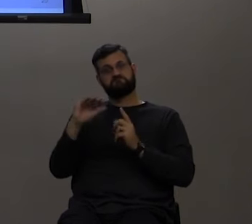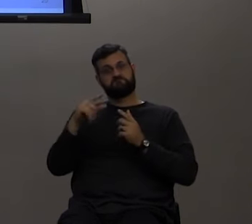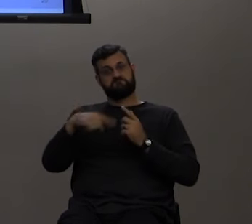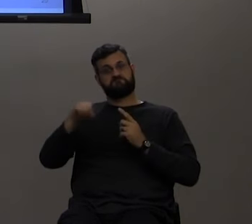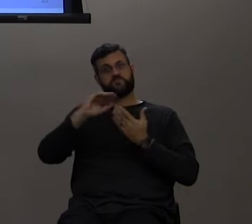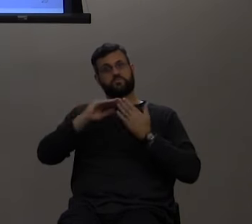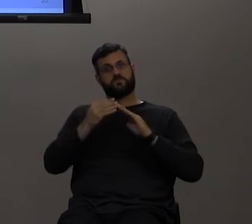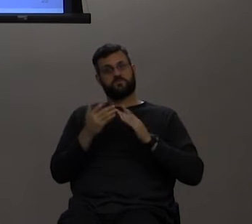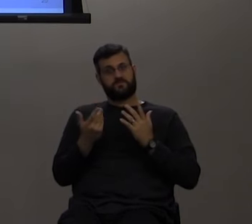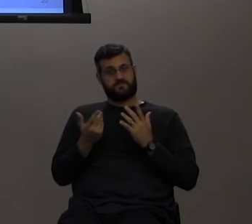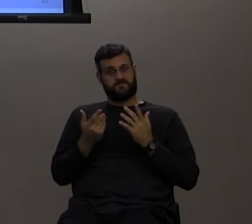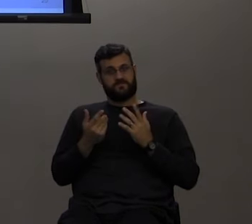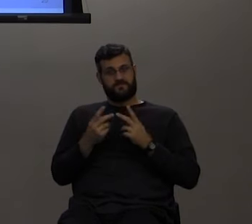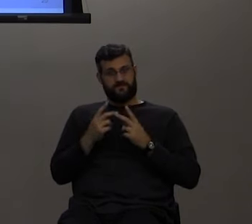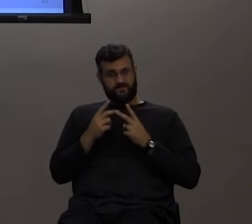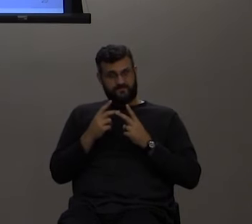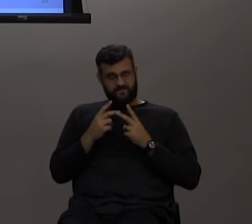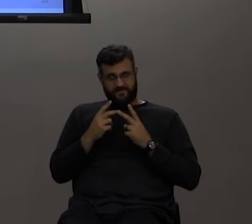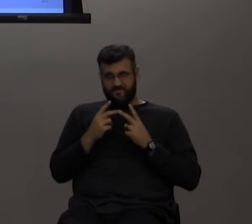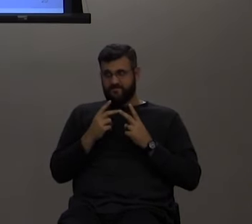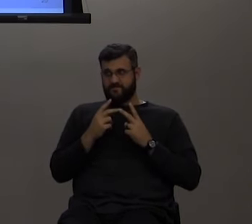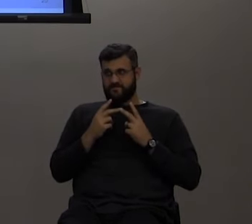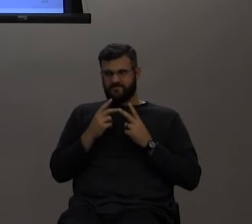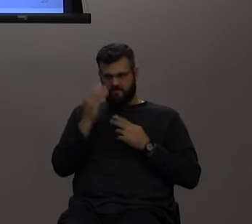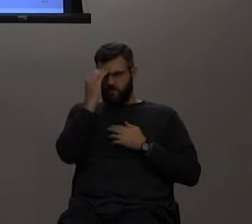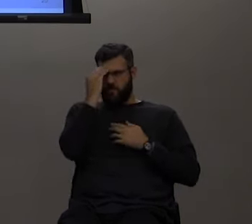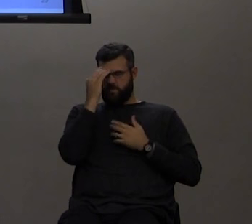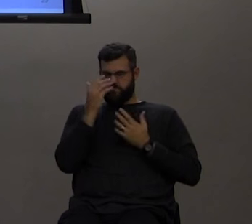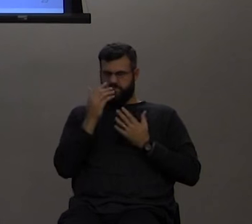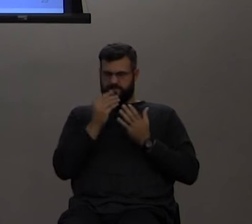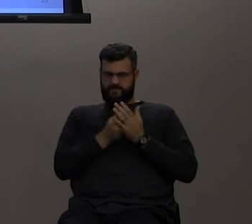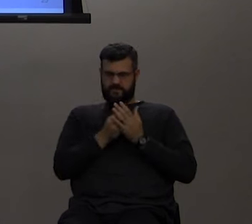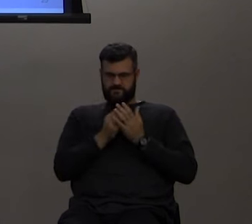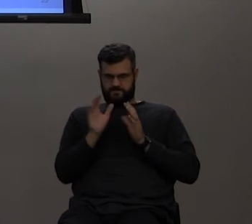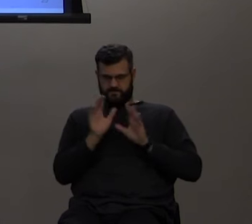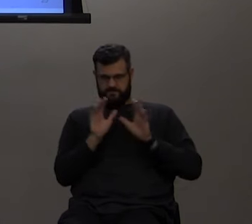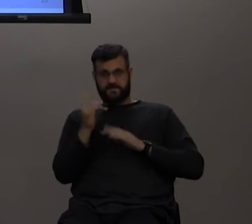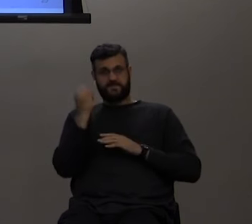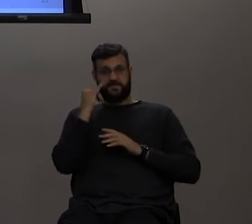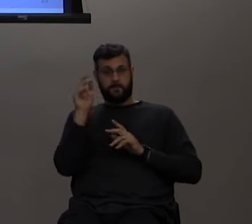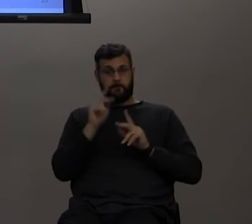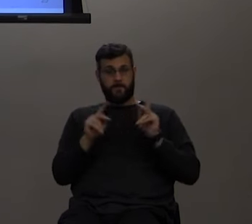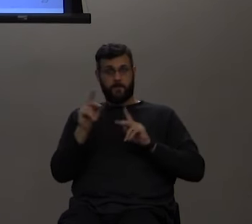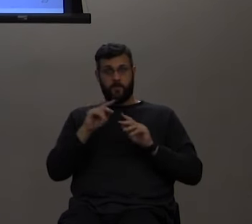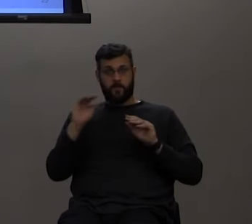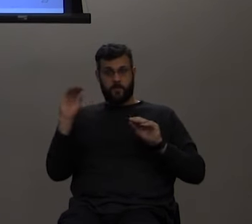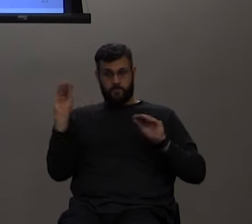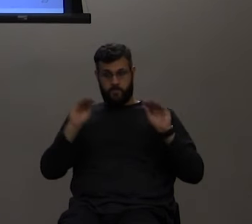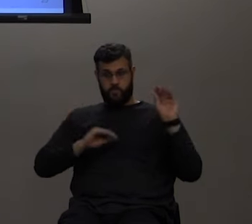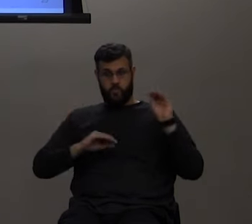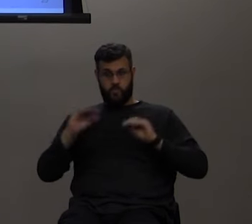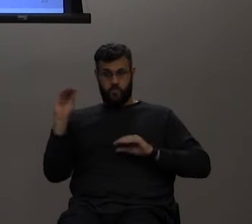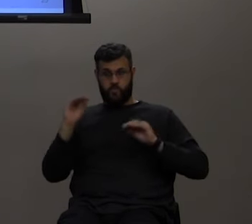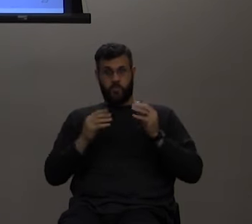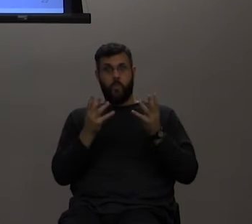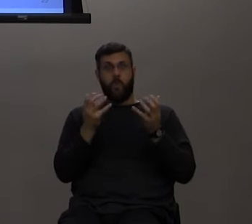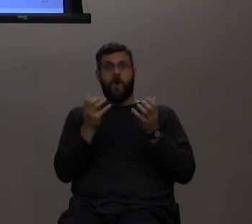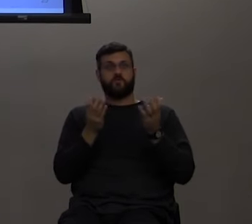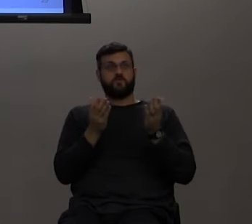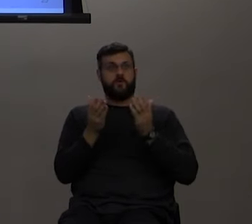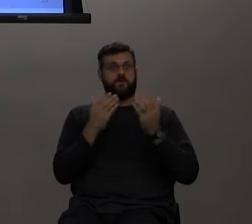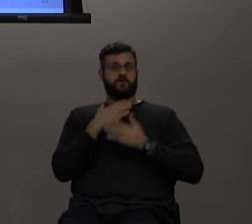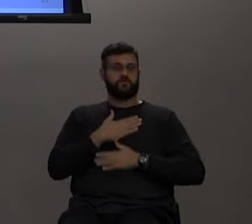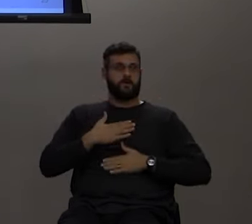community is very cognizant of its fiscal arena, if you are bringing in lots of folks that desire services, whether